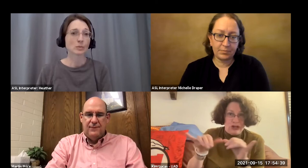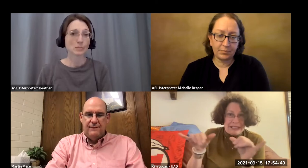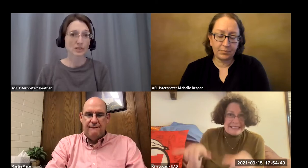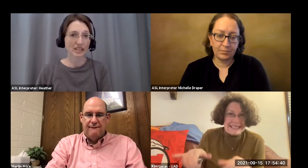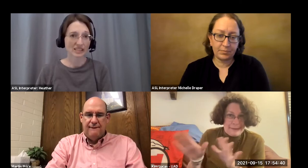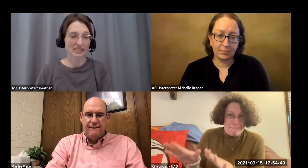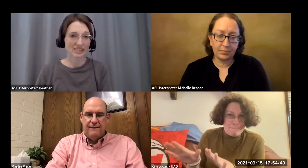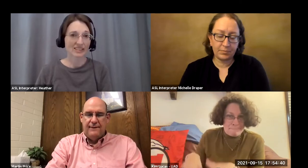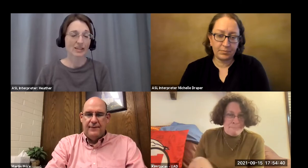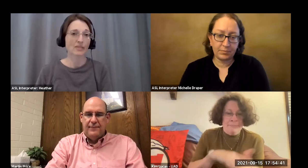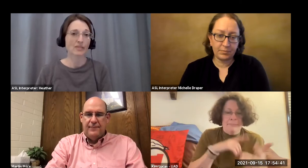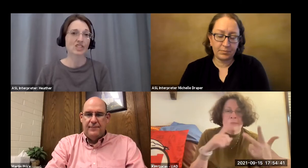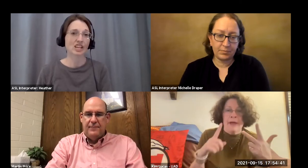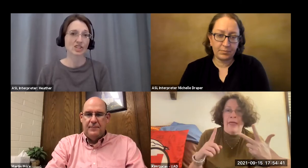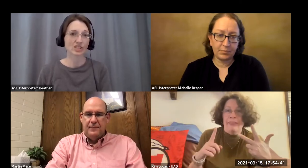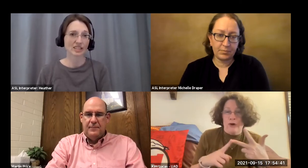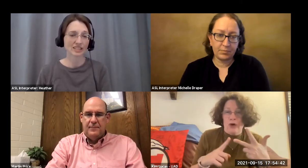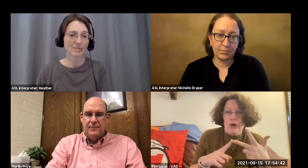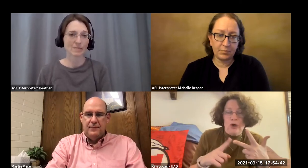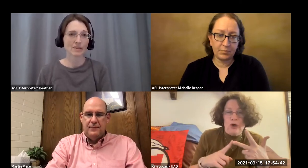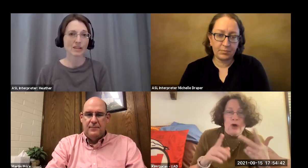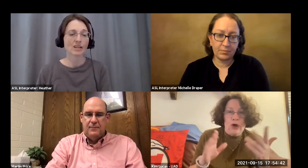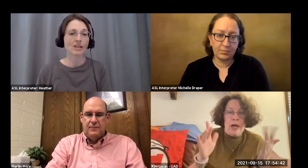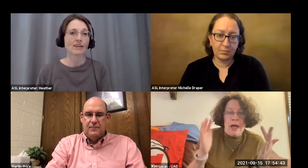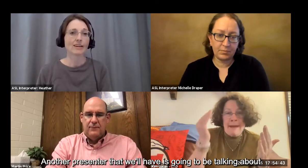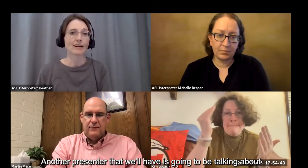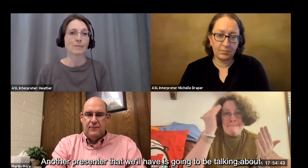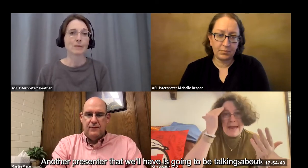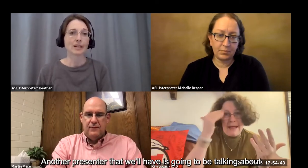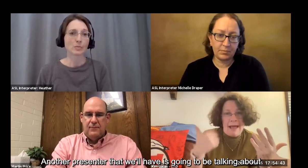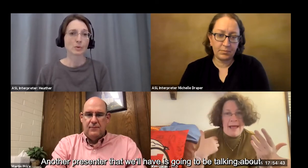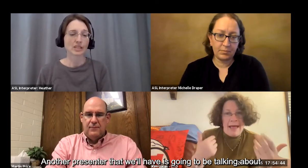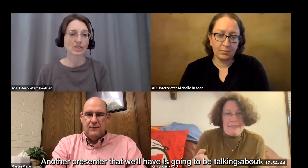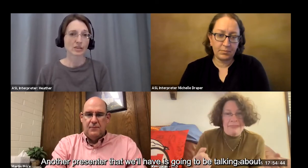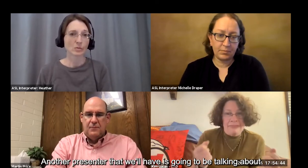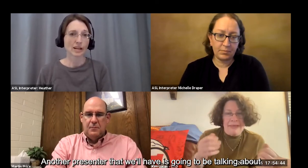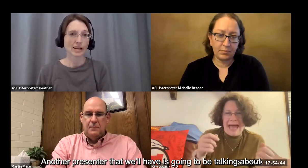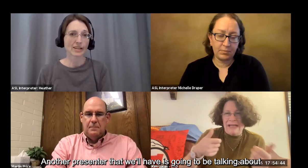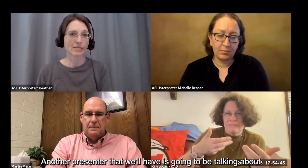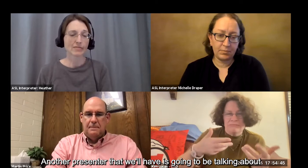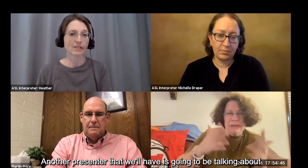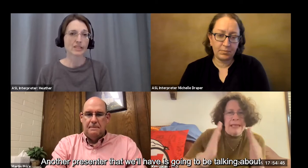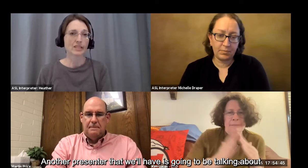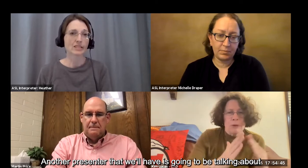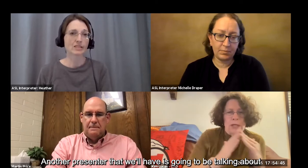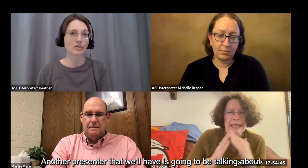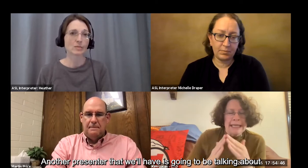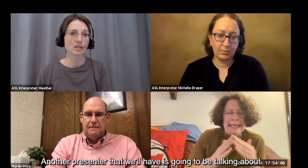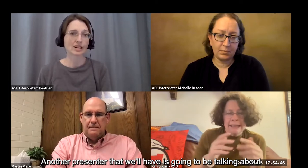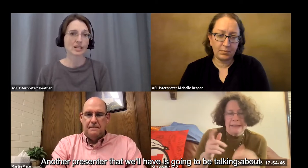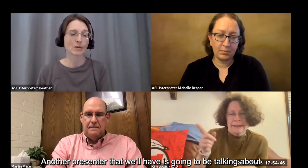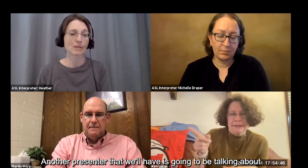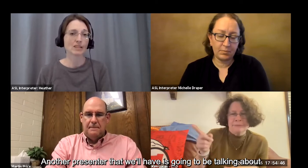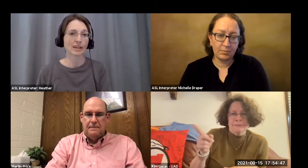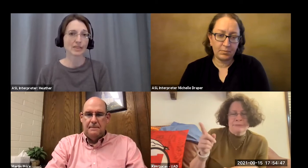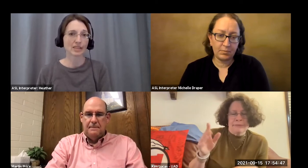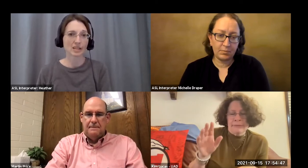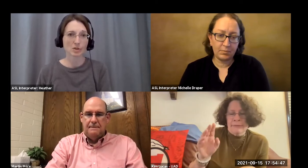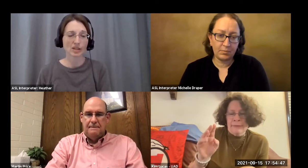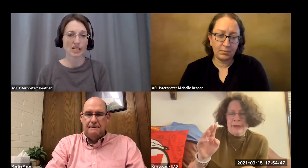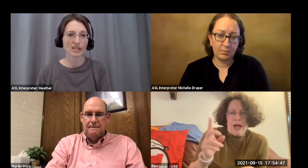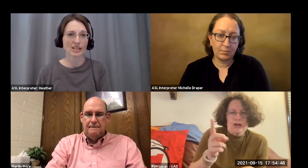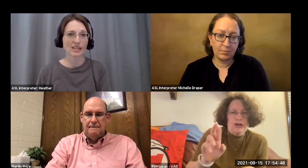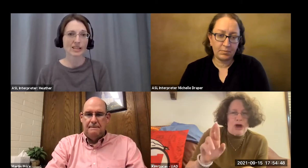And she'll be presenting about the educational system. Another presenter that we'll have is going to be talking about mental health